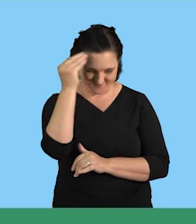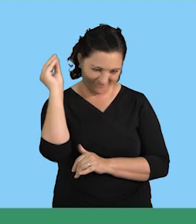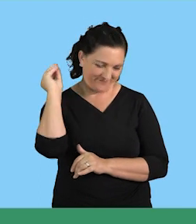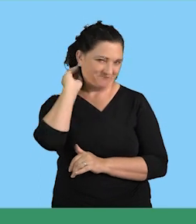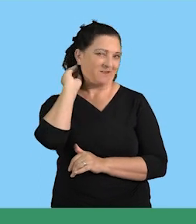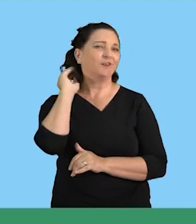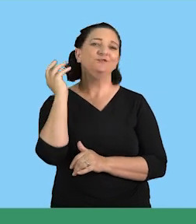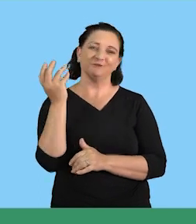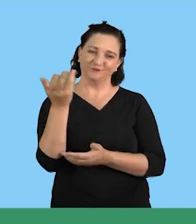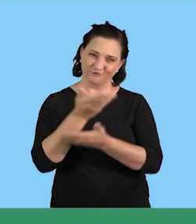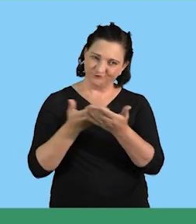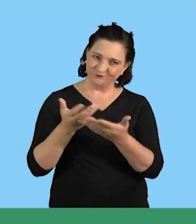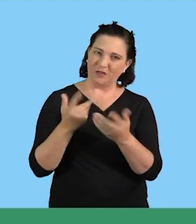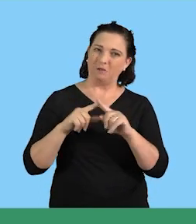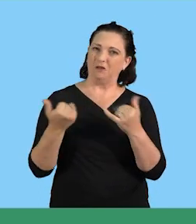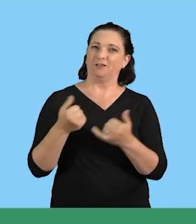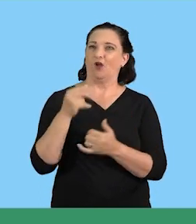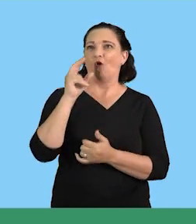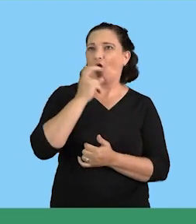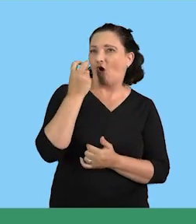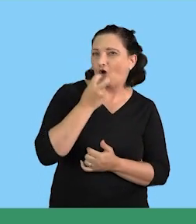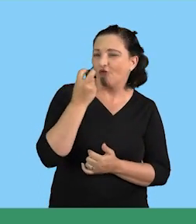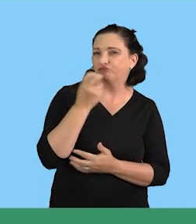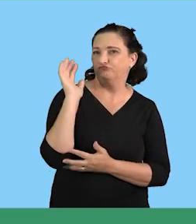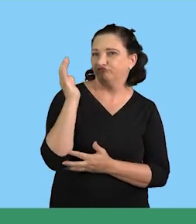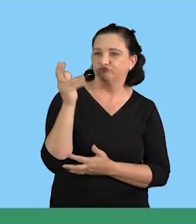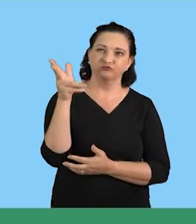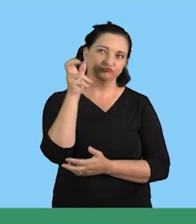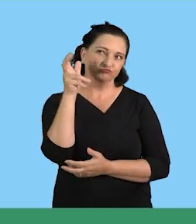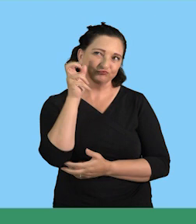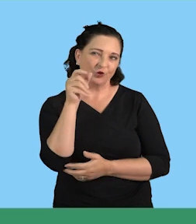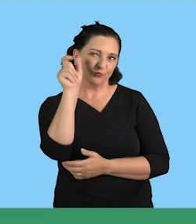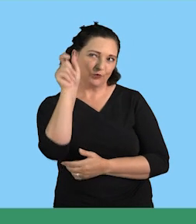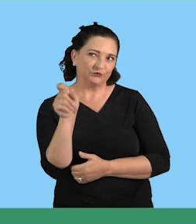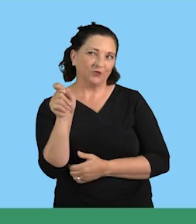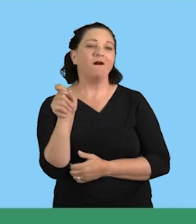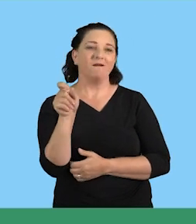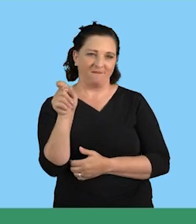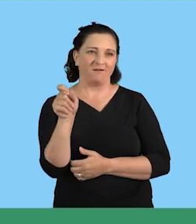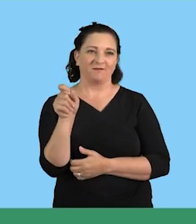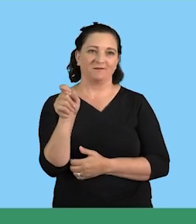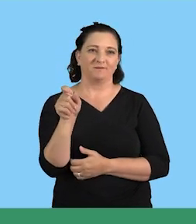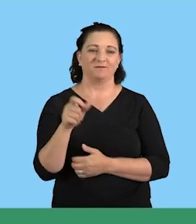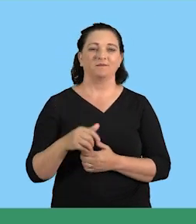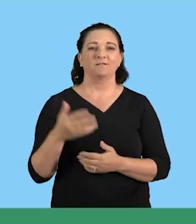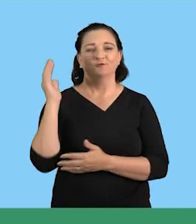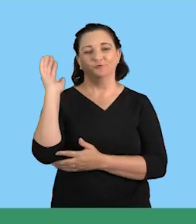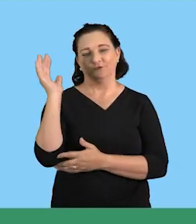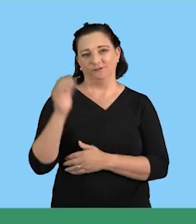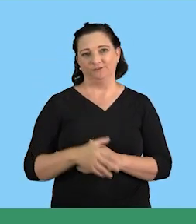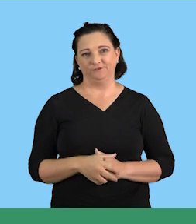information shared in an oral presentation. Oral, we can hear the person when they are speaking.